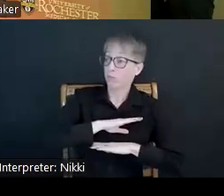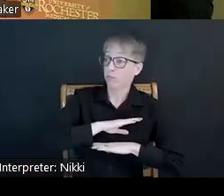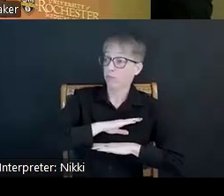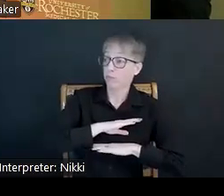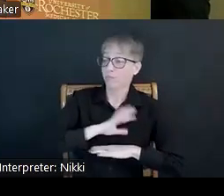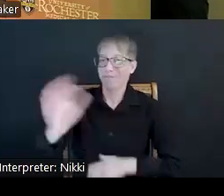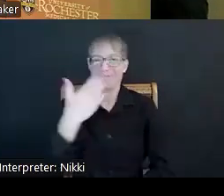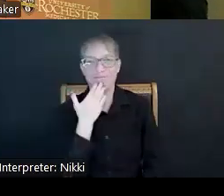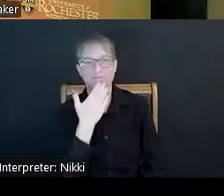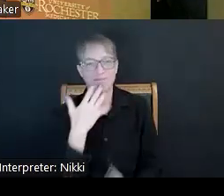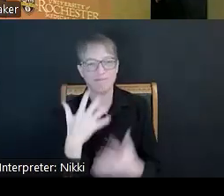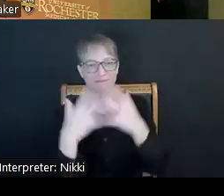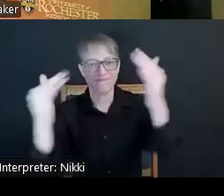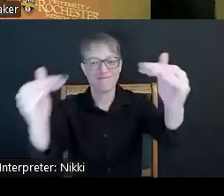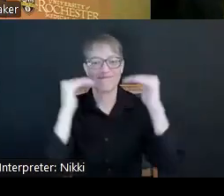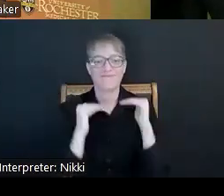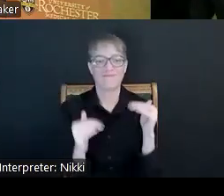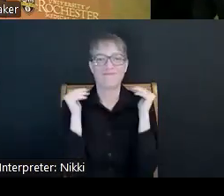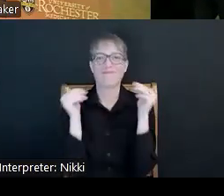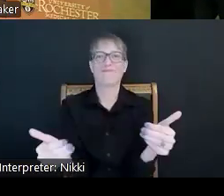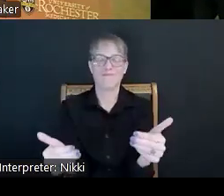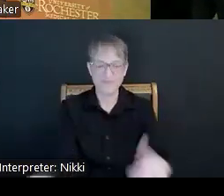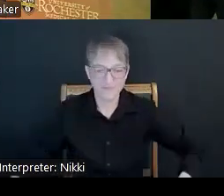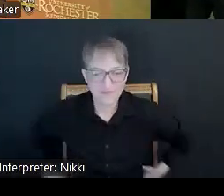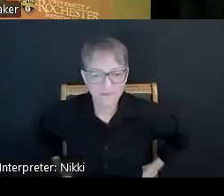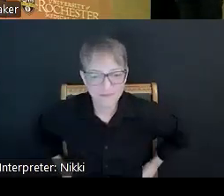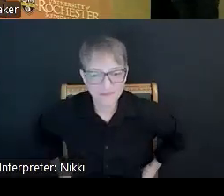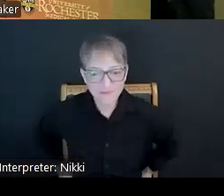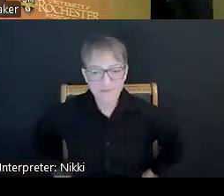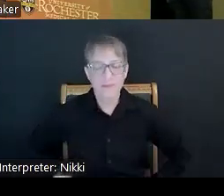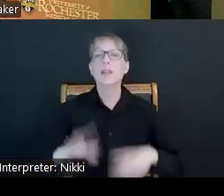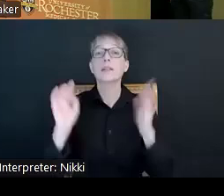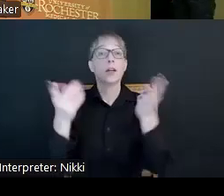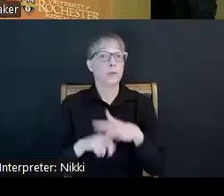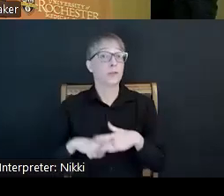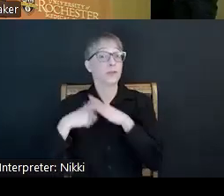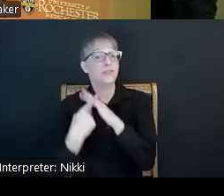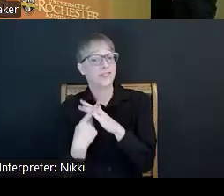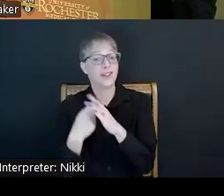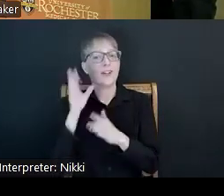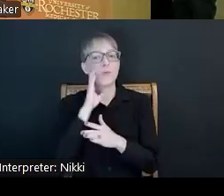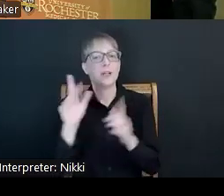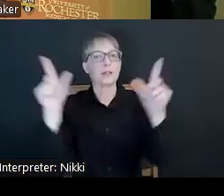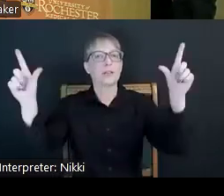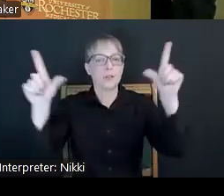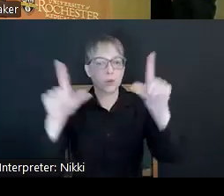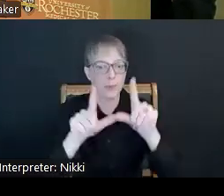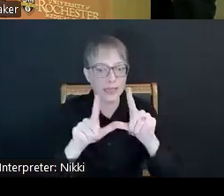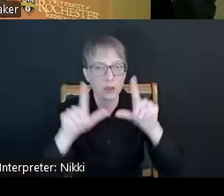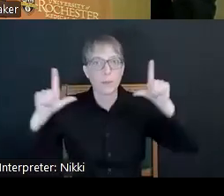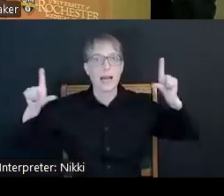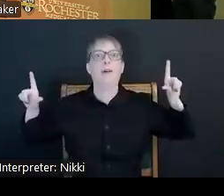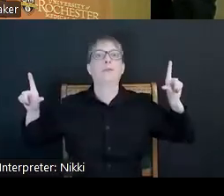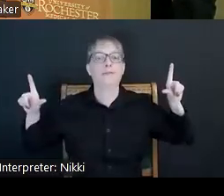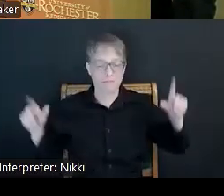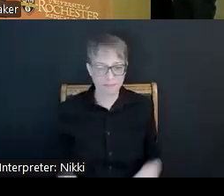you so much. We will dive in. All right, so to get our brains warmed up, we're gonna do something called a zoom in, zoom out. So we have some data that